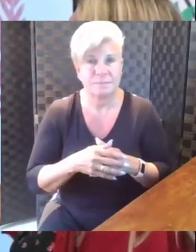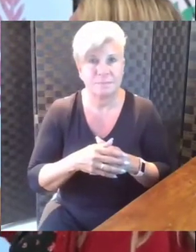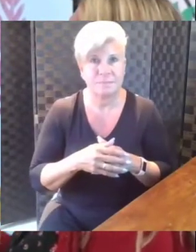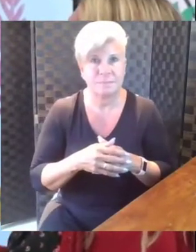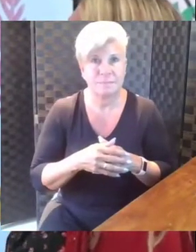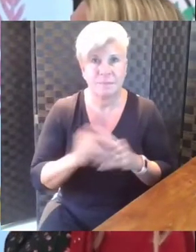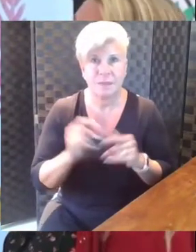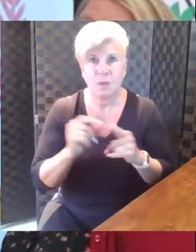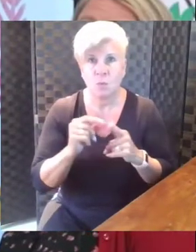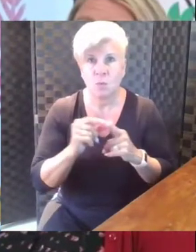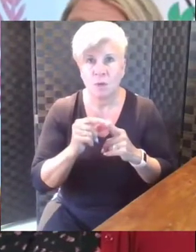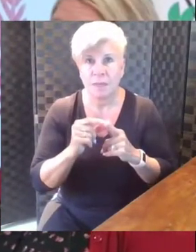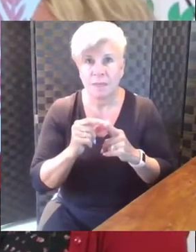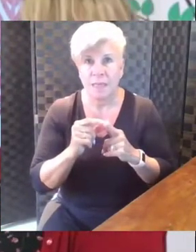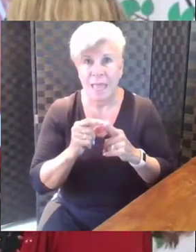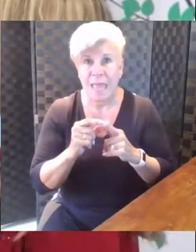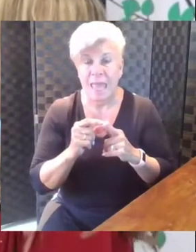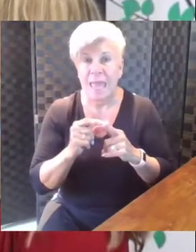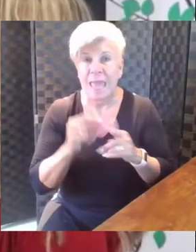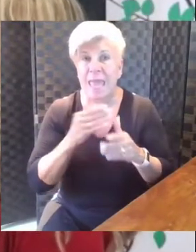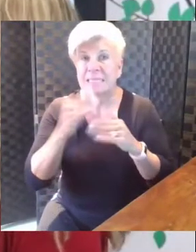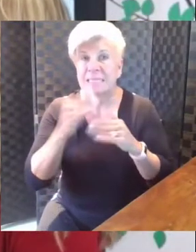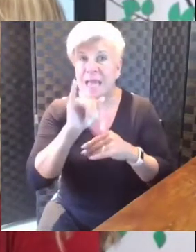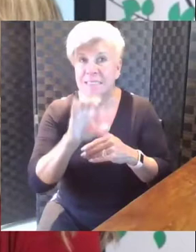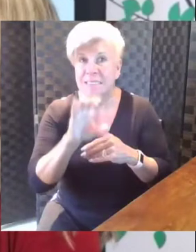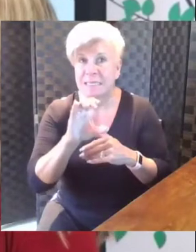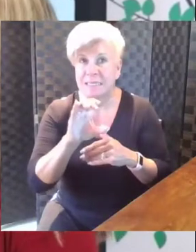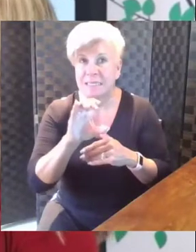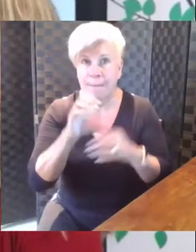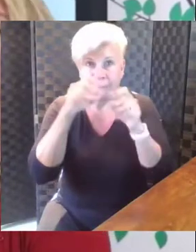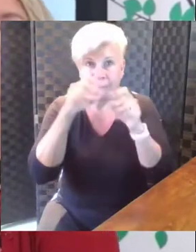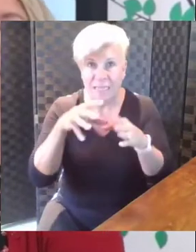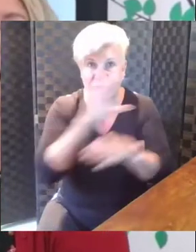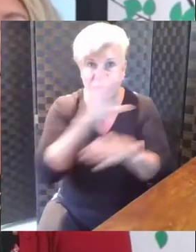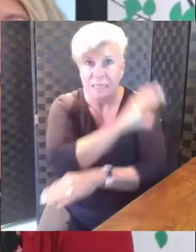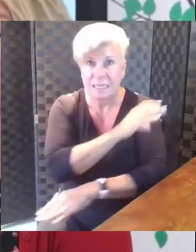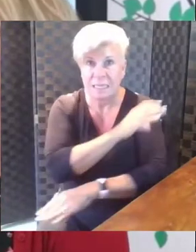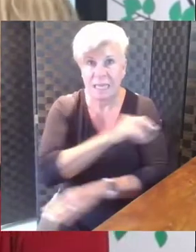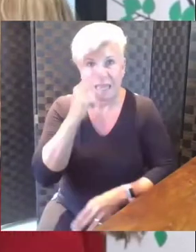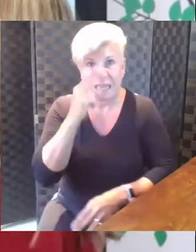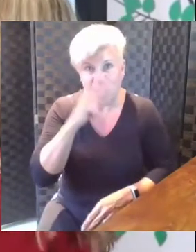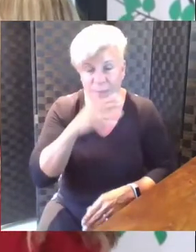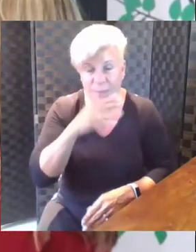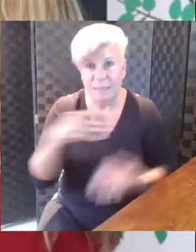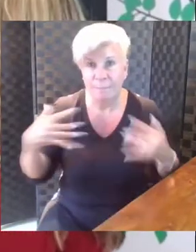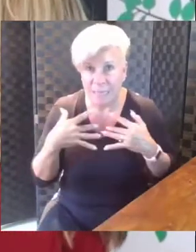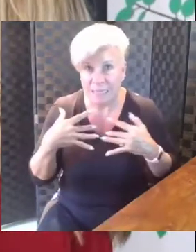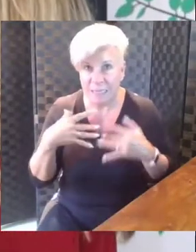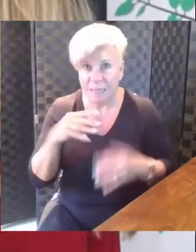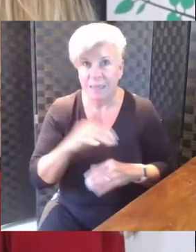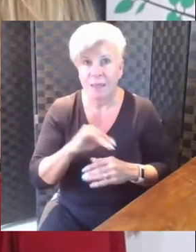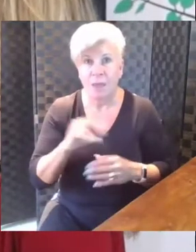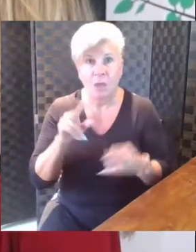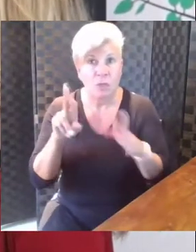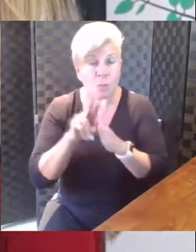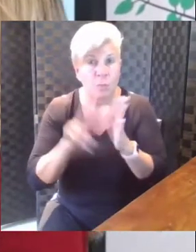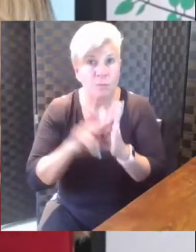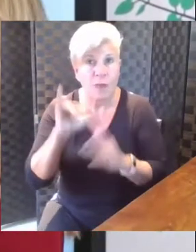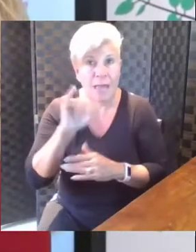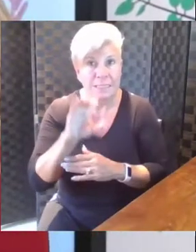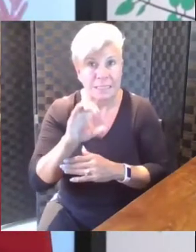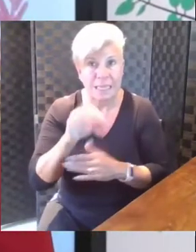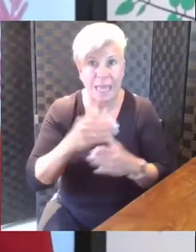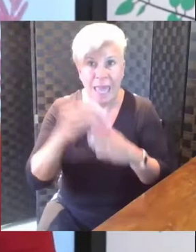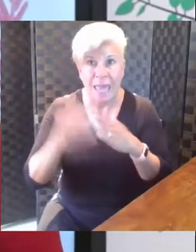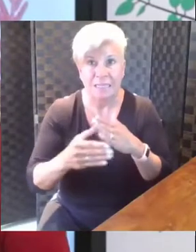And then the words that end in IC, magic, clinic, comic, and panic. The rule for the IC is at